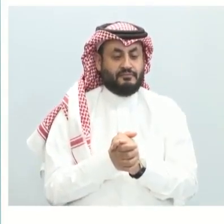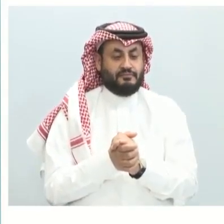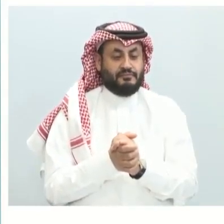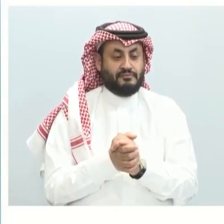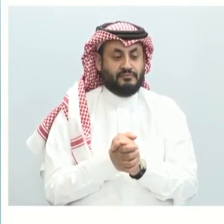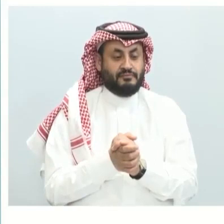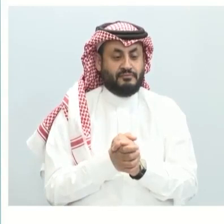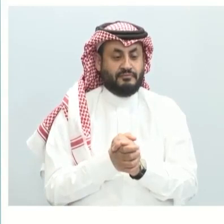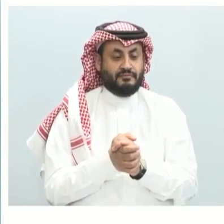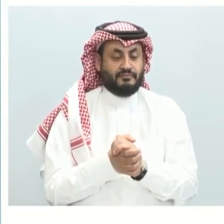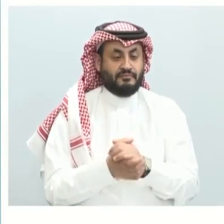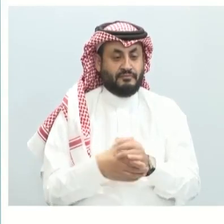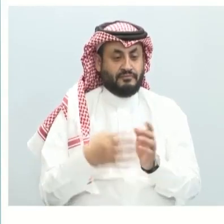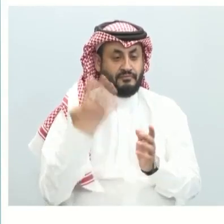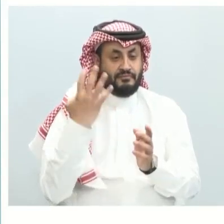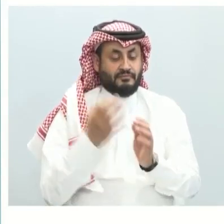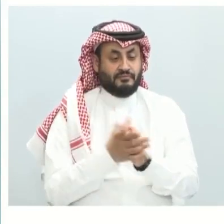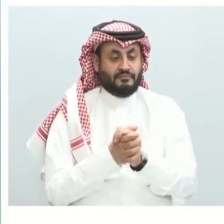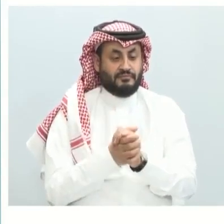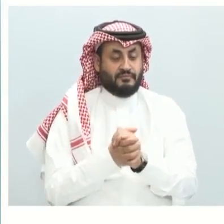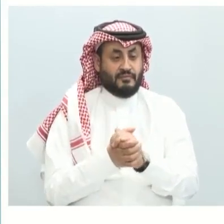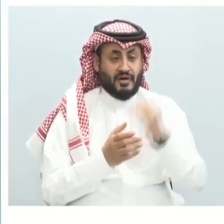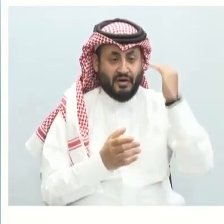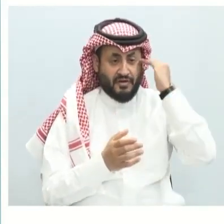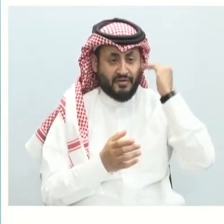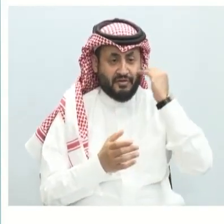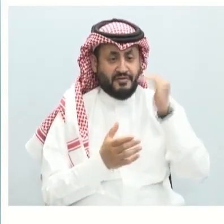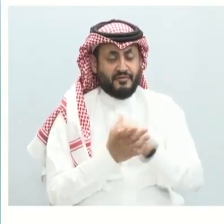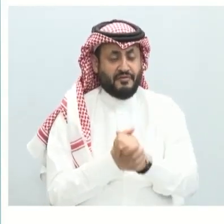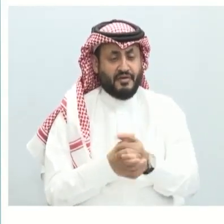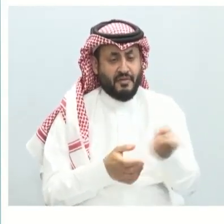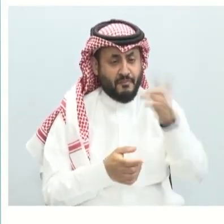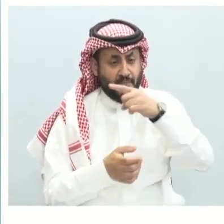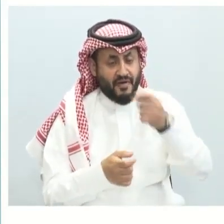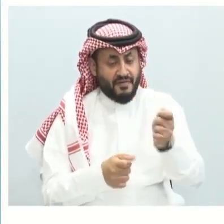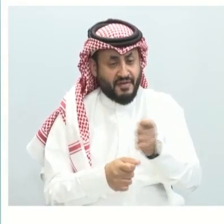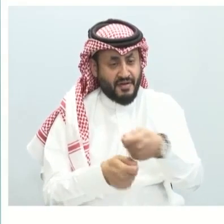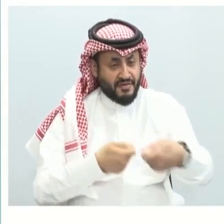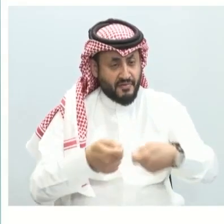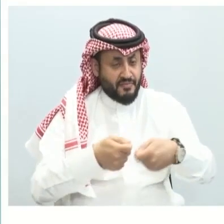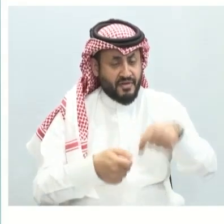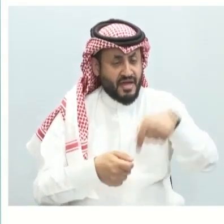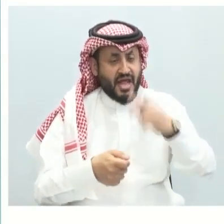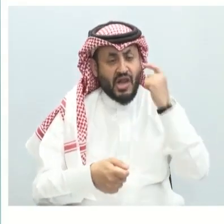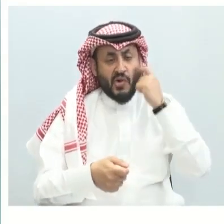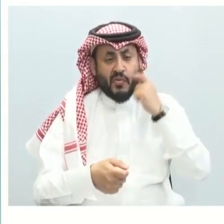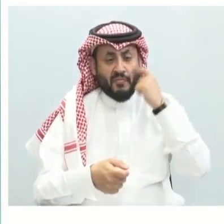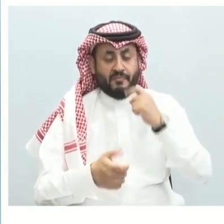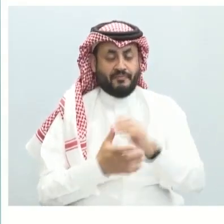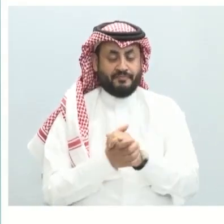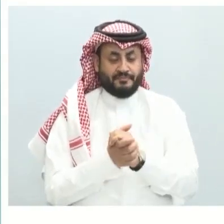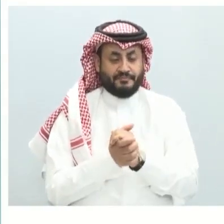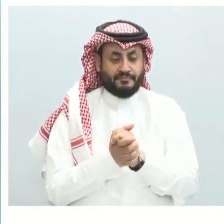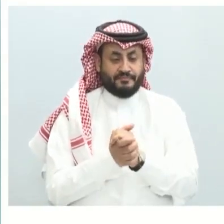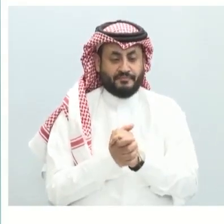Tower. Number four, she is going to shop in Dubai. She is going